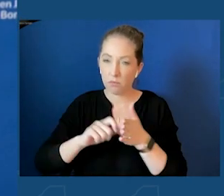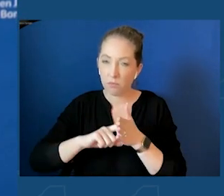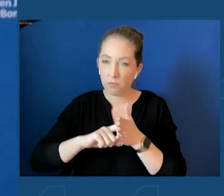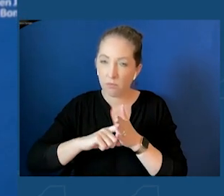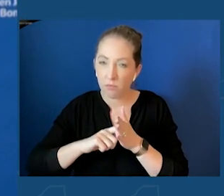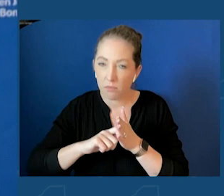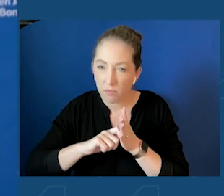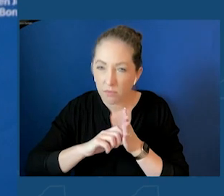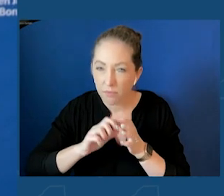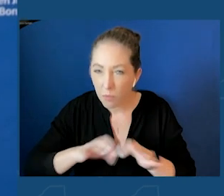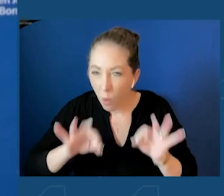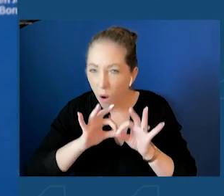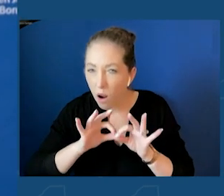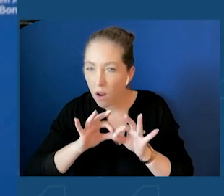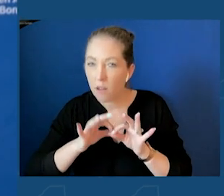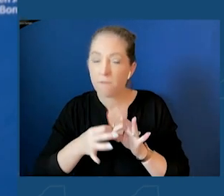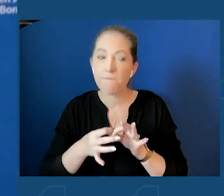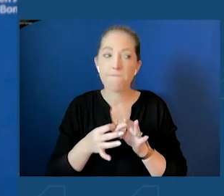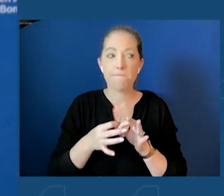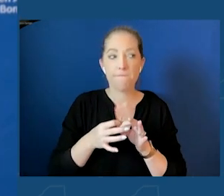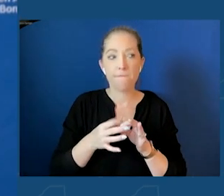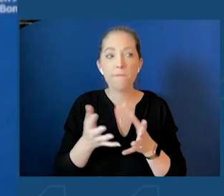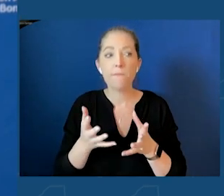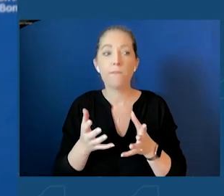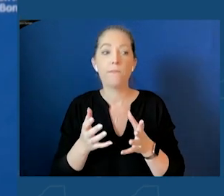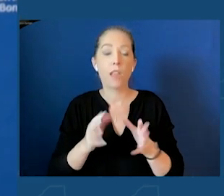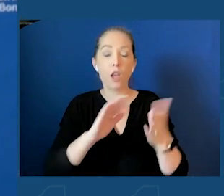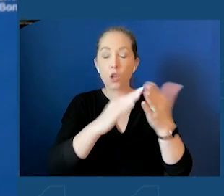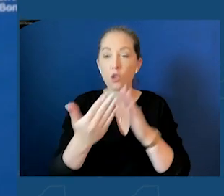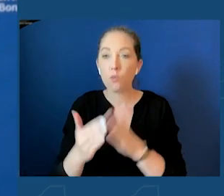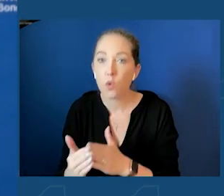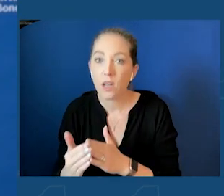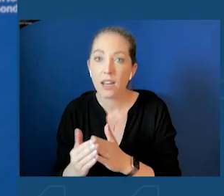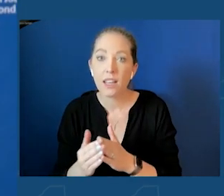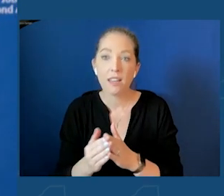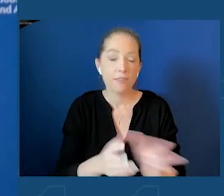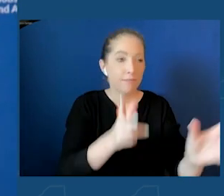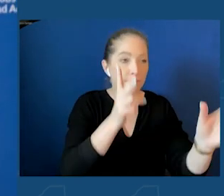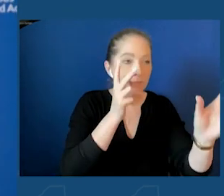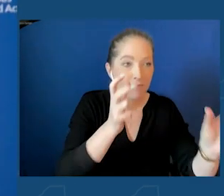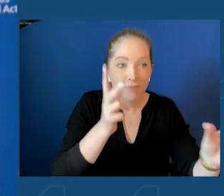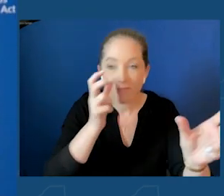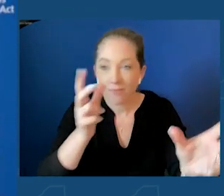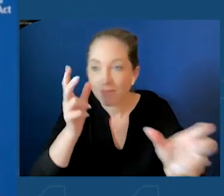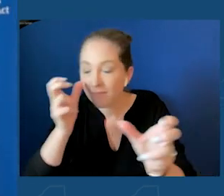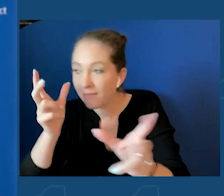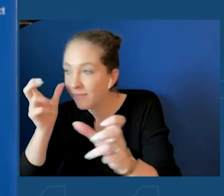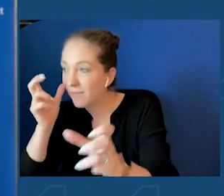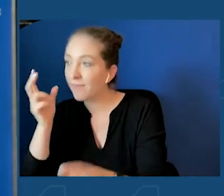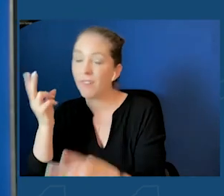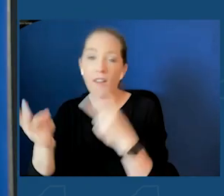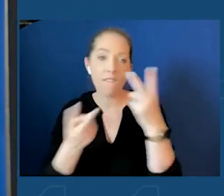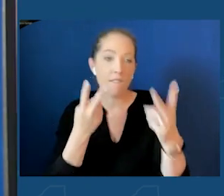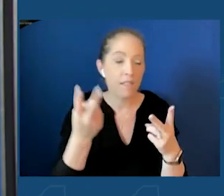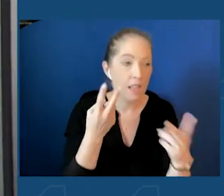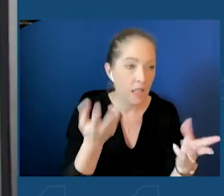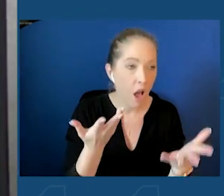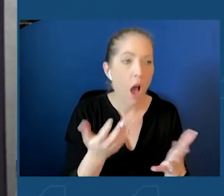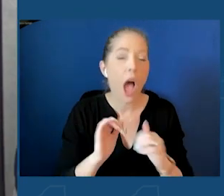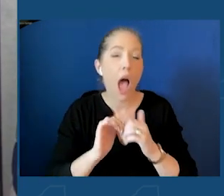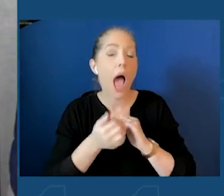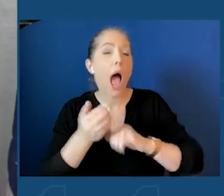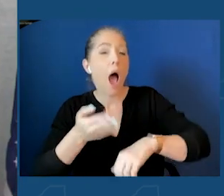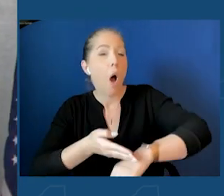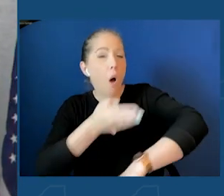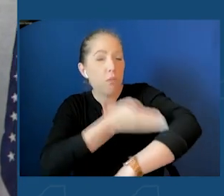and visiting with communities, speaking to people, listening to people, and hearing about how we can do better, how we can maximize the